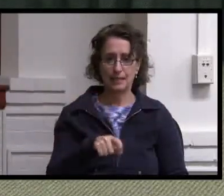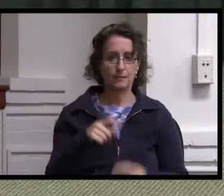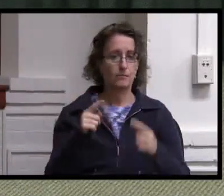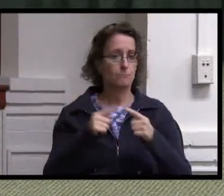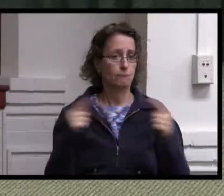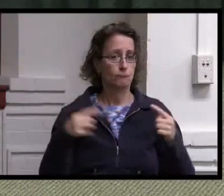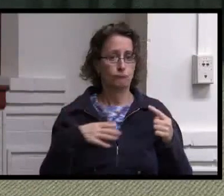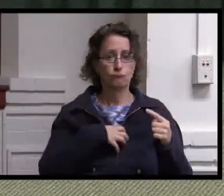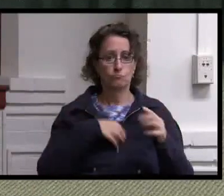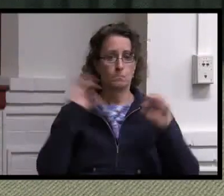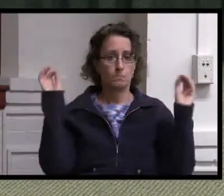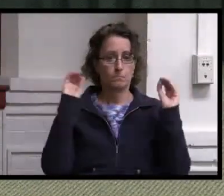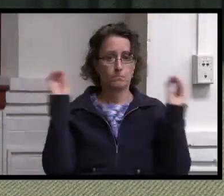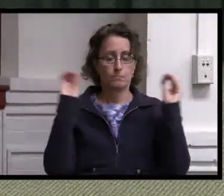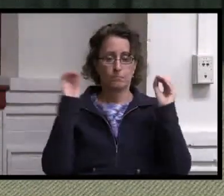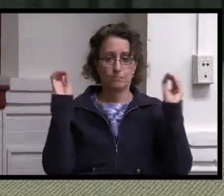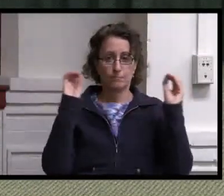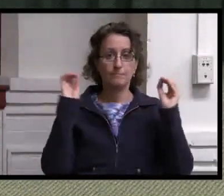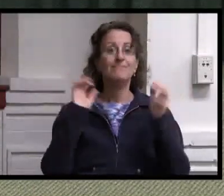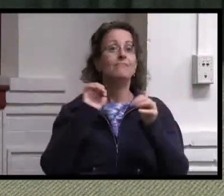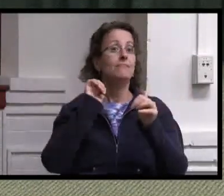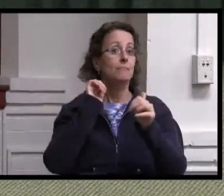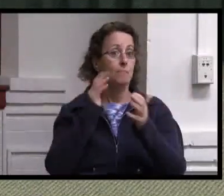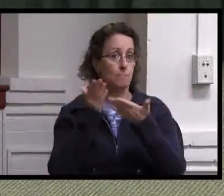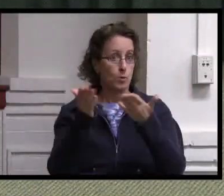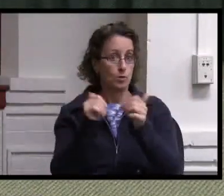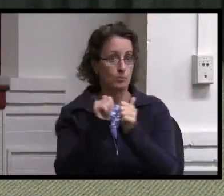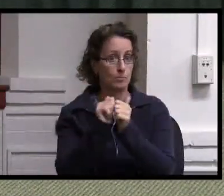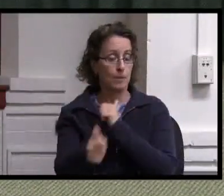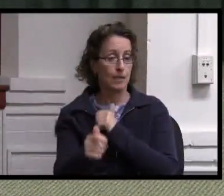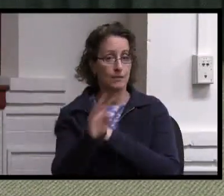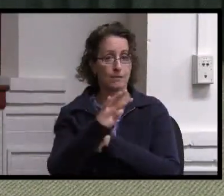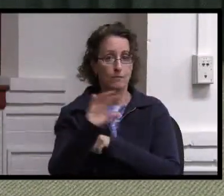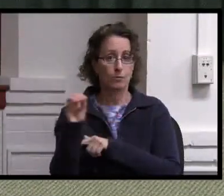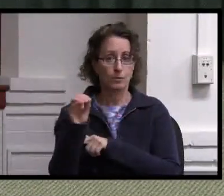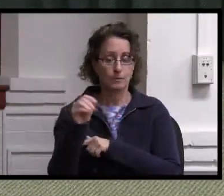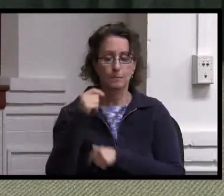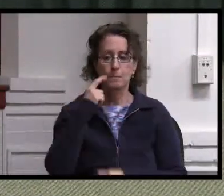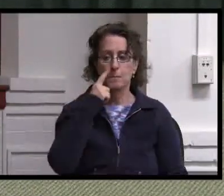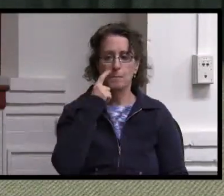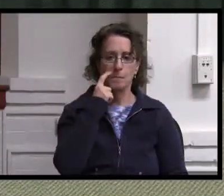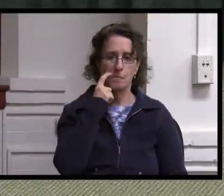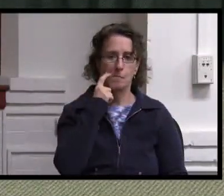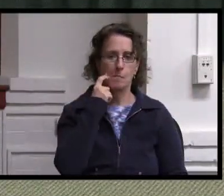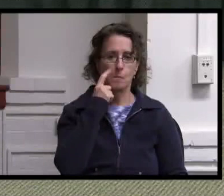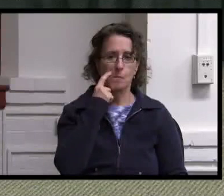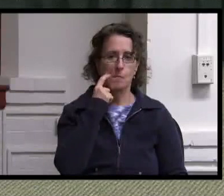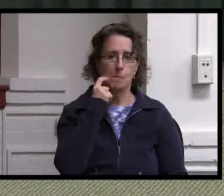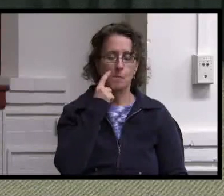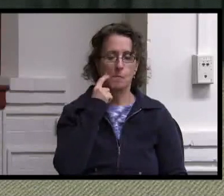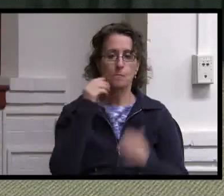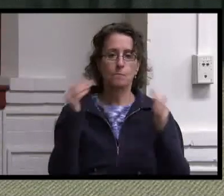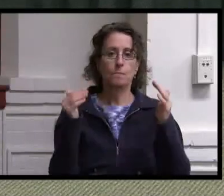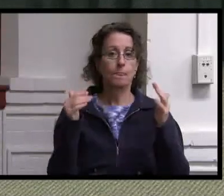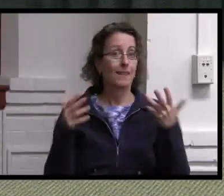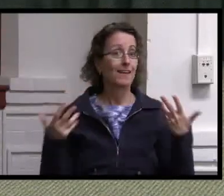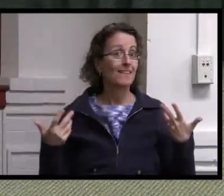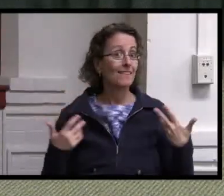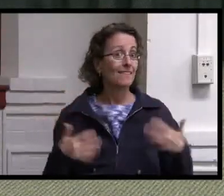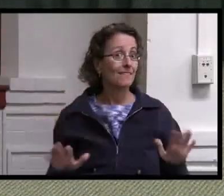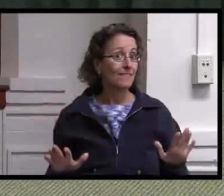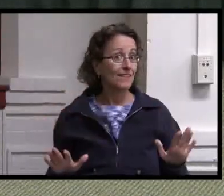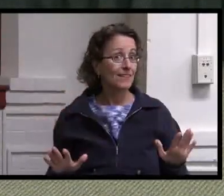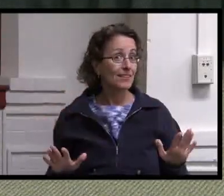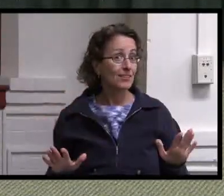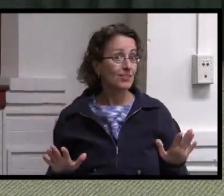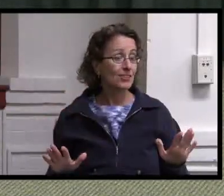opposed? By a vote of 4-0, Tad and Roseanne are appointed to the Energy Committee. We are done our